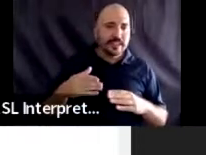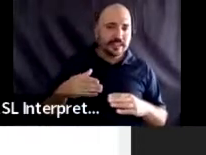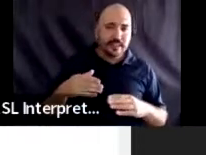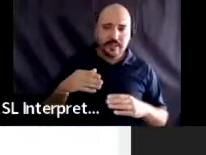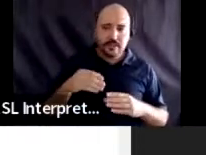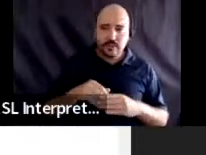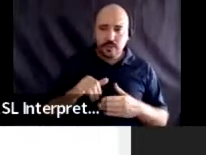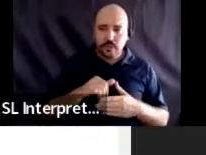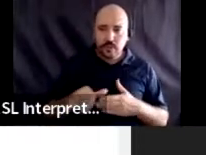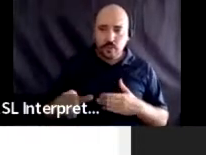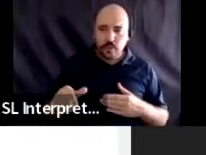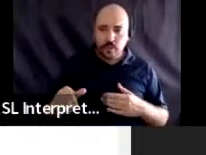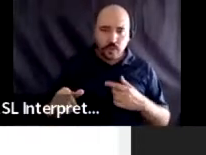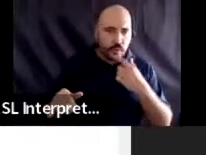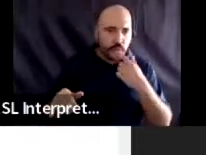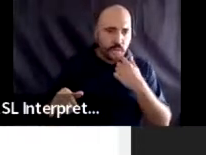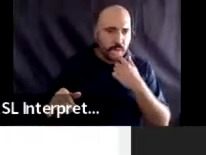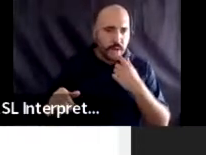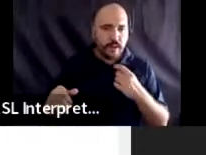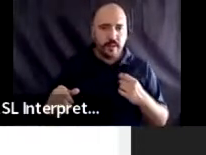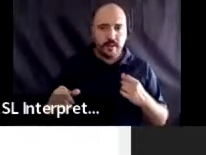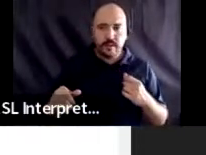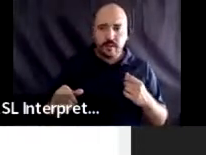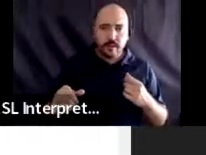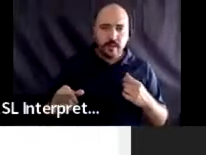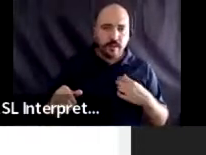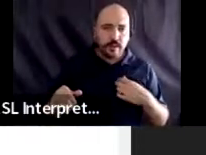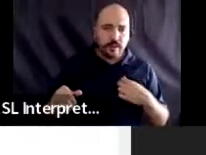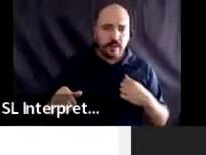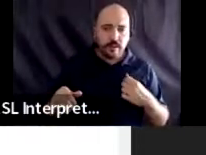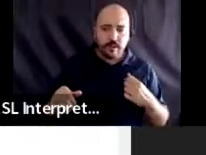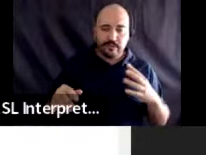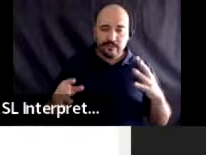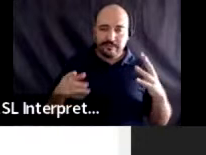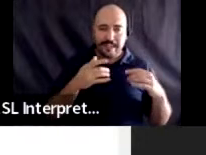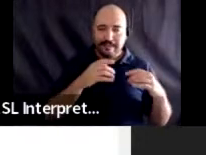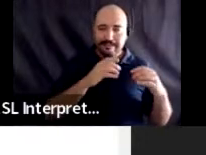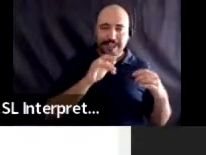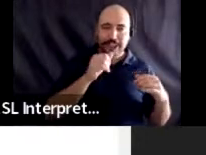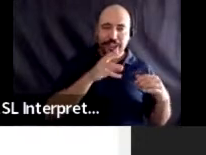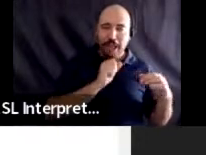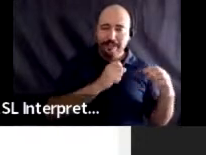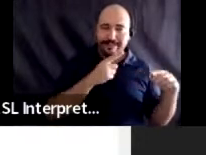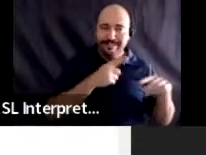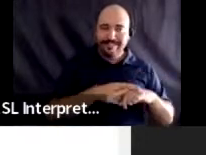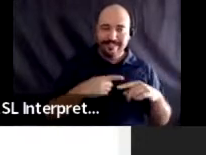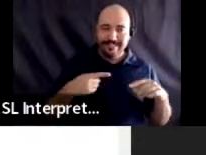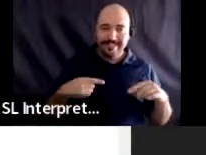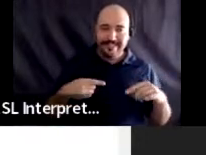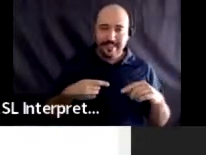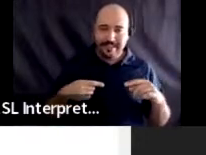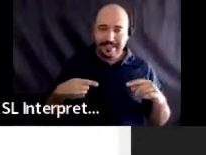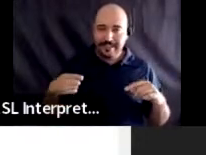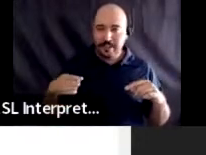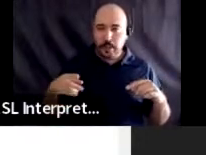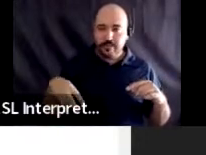Valley Stream. Name to all panelists. Do you really want the screen reader to say header level 2, or is there just no way to prevent it from saying that? Why would a blind user want to know that the header is level 2? So somebody asked